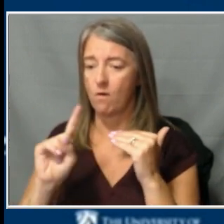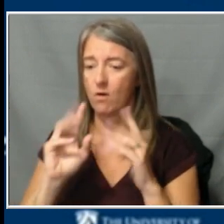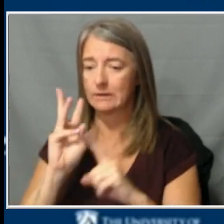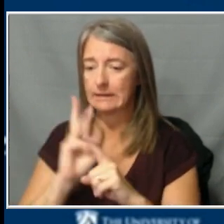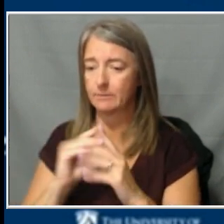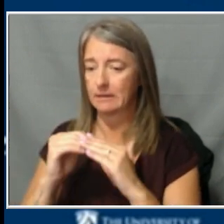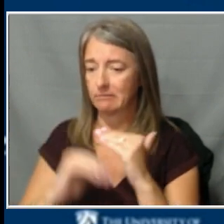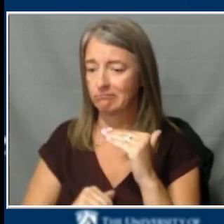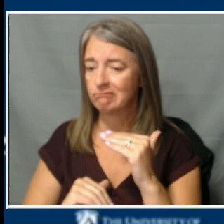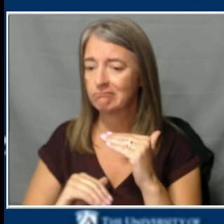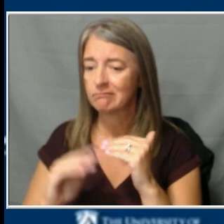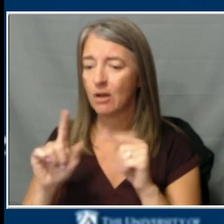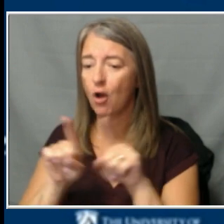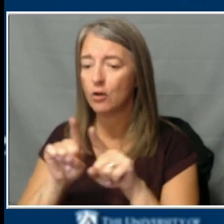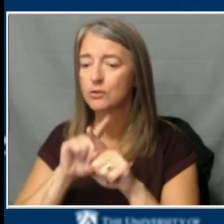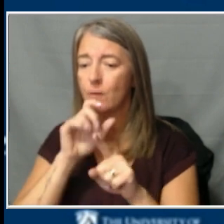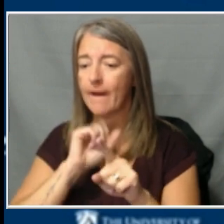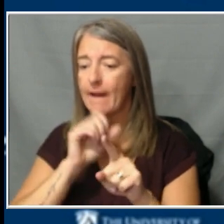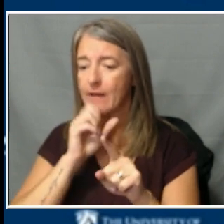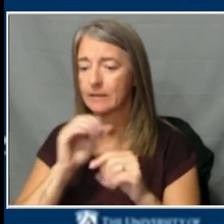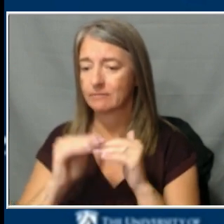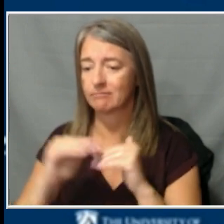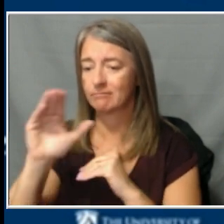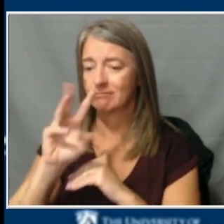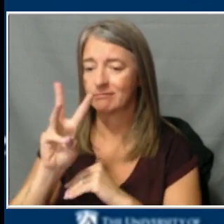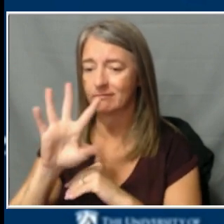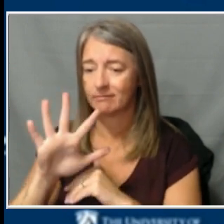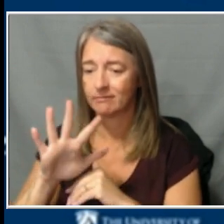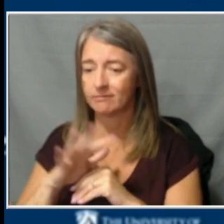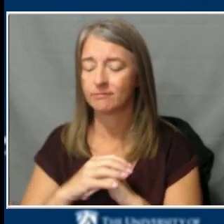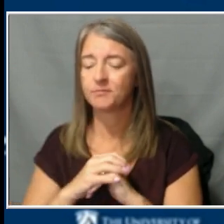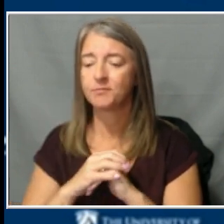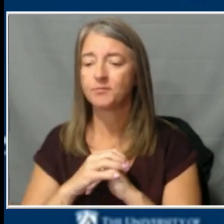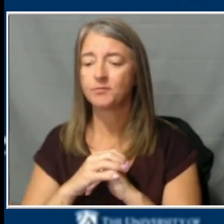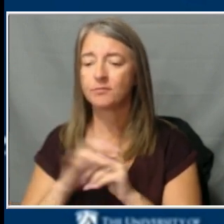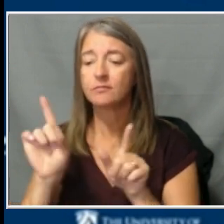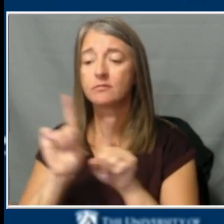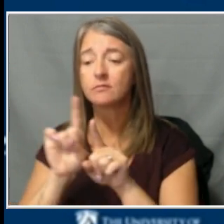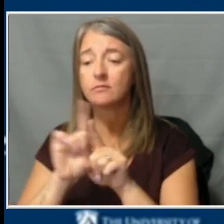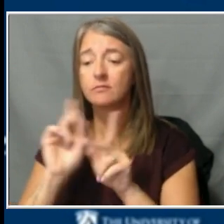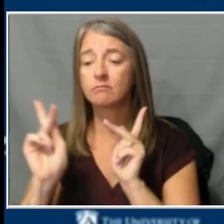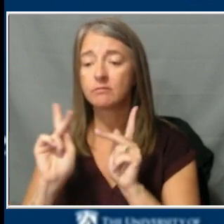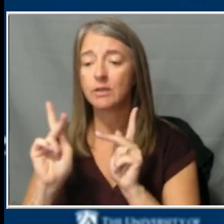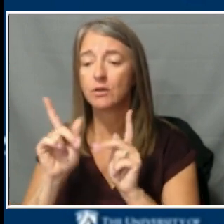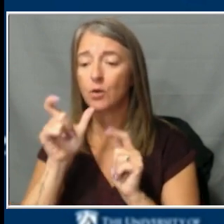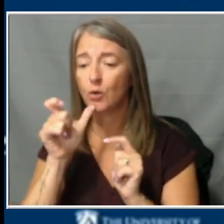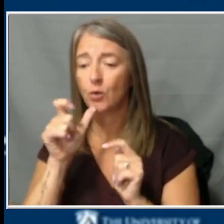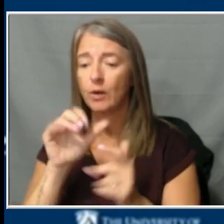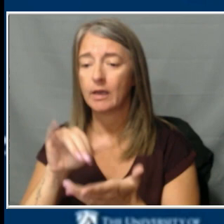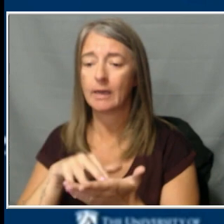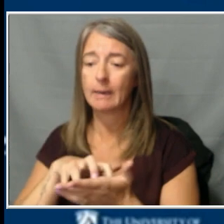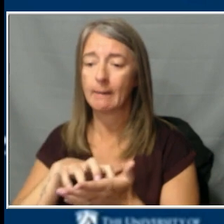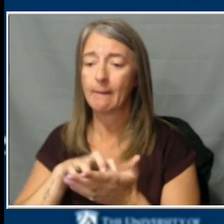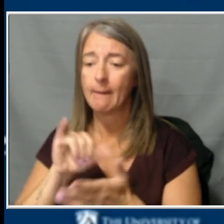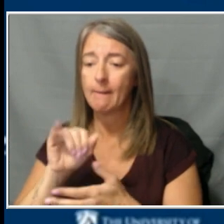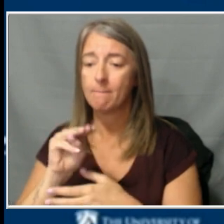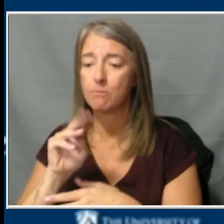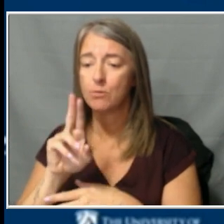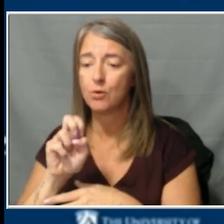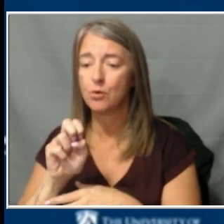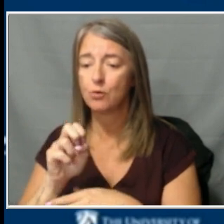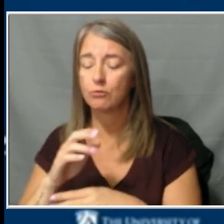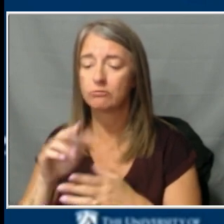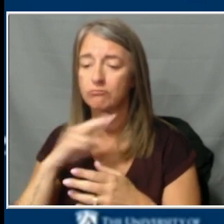6 months, and the elderly, especially over 65, and those people that are immune compromised, like those patients that we see and we